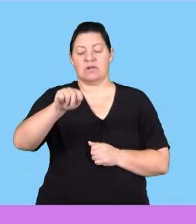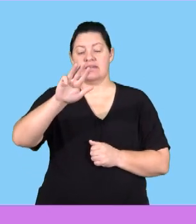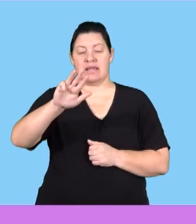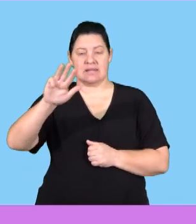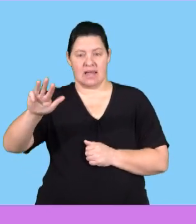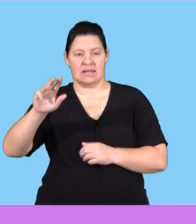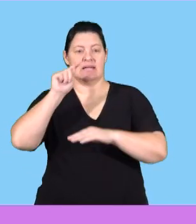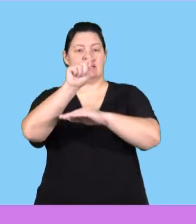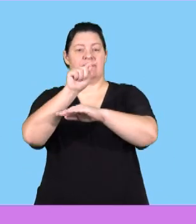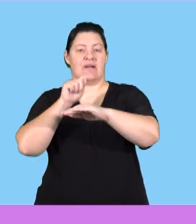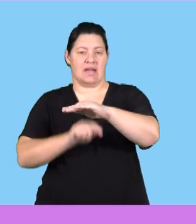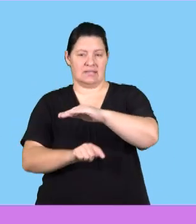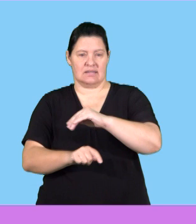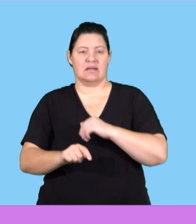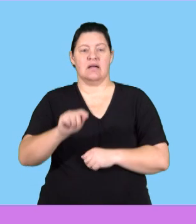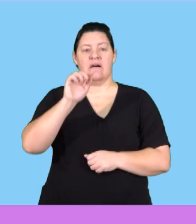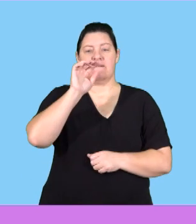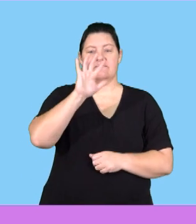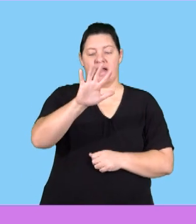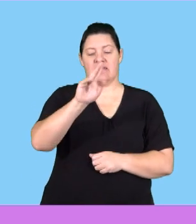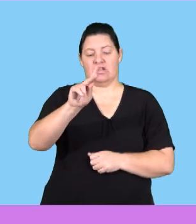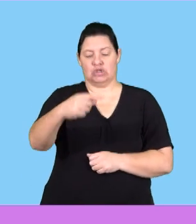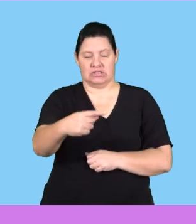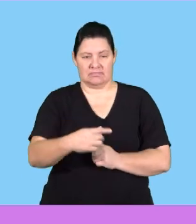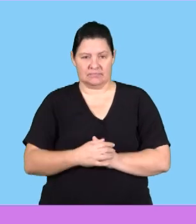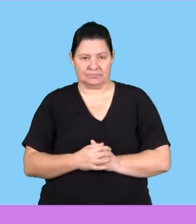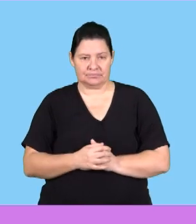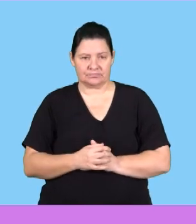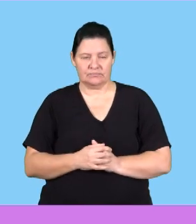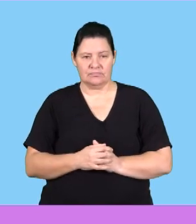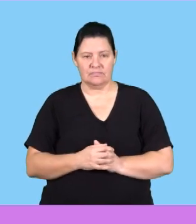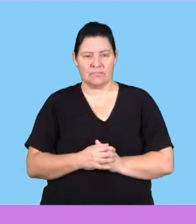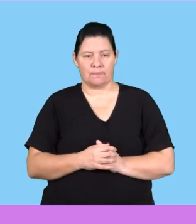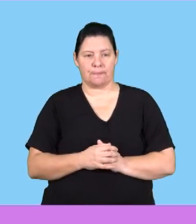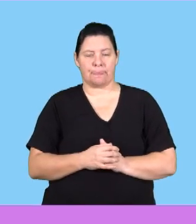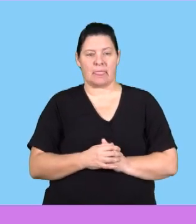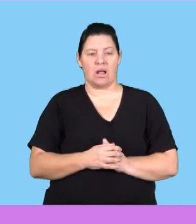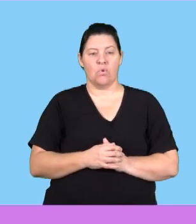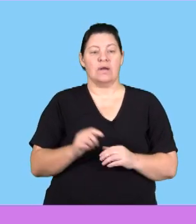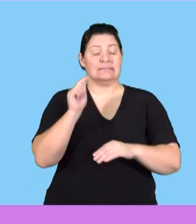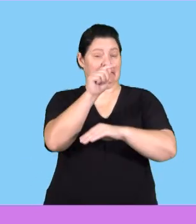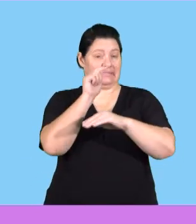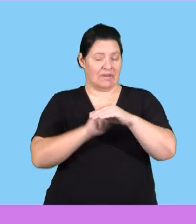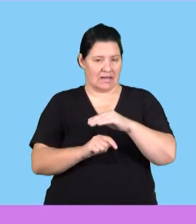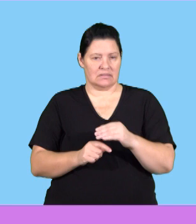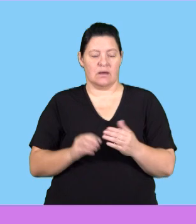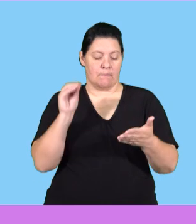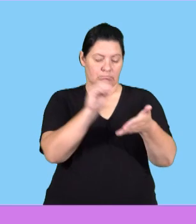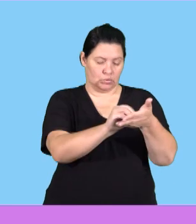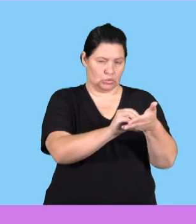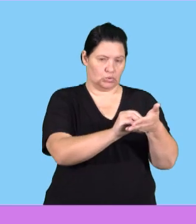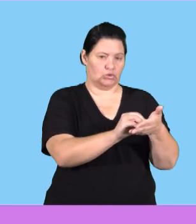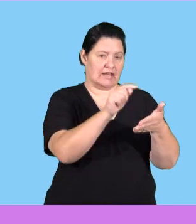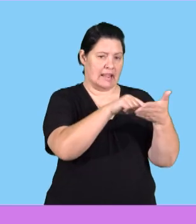169.99 divided by 5 kilograms. So when we divide this, let us press